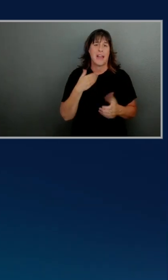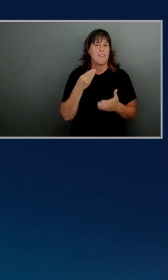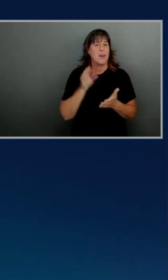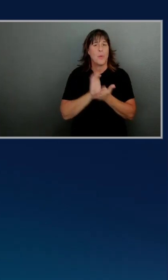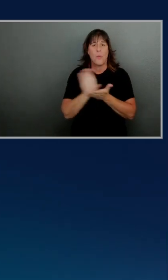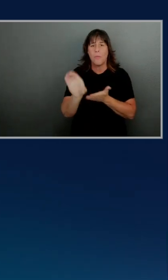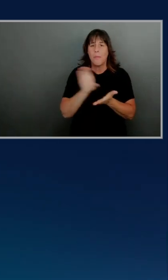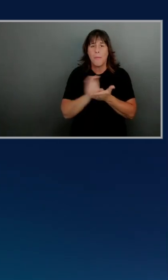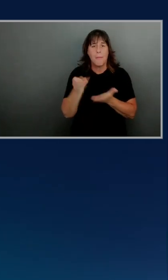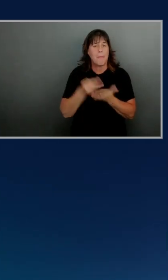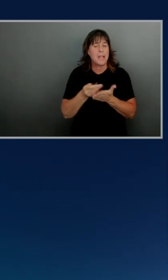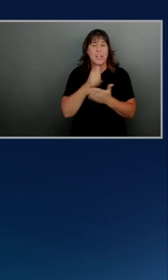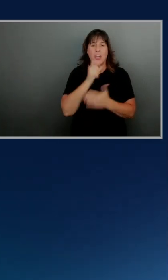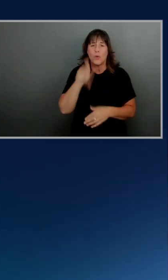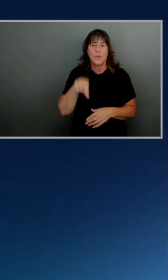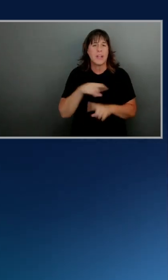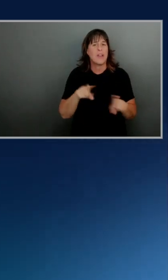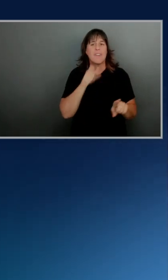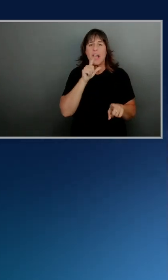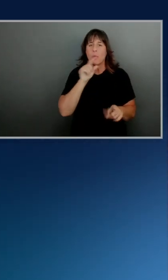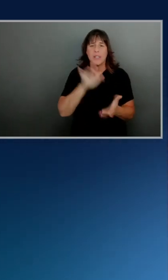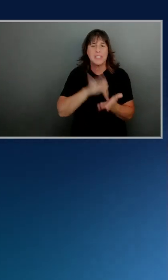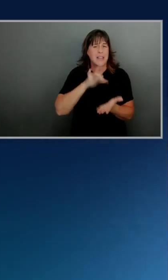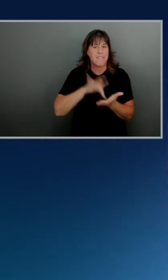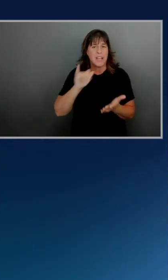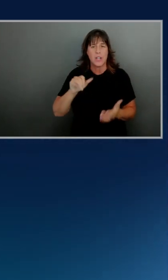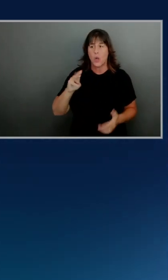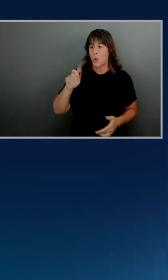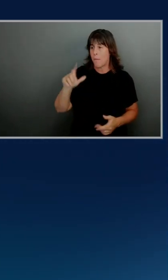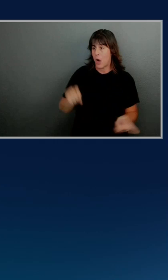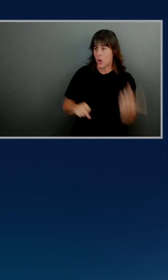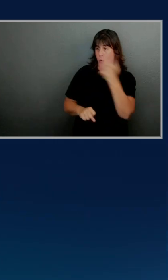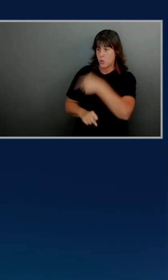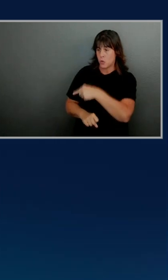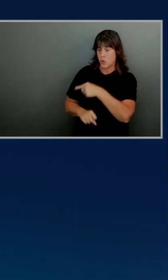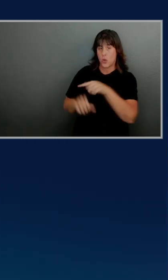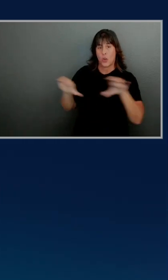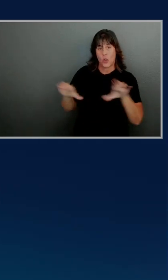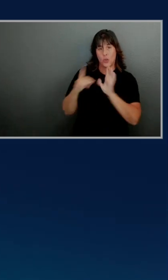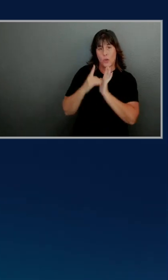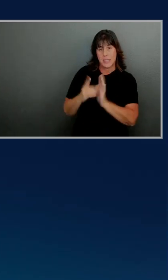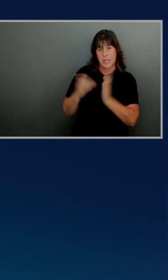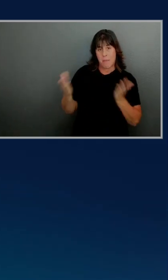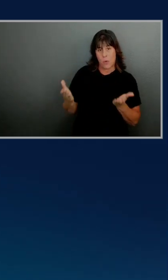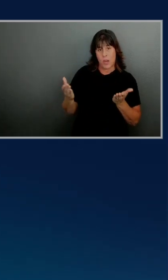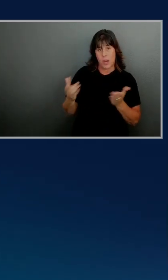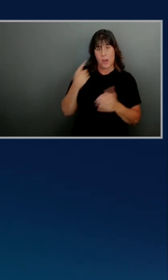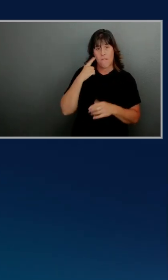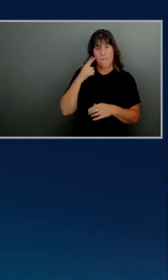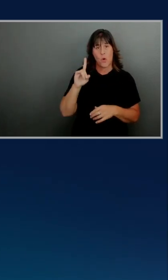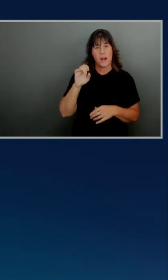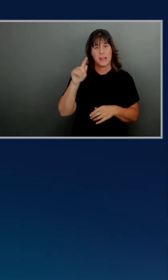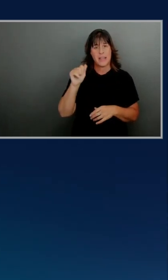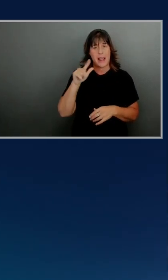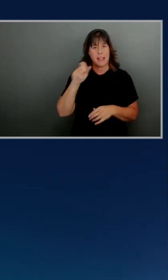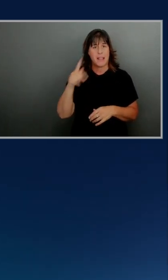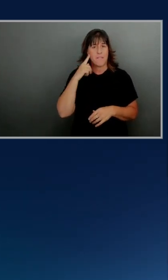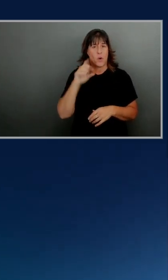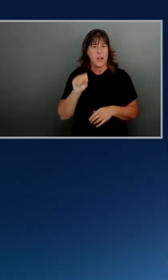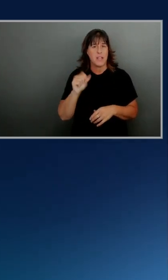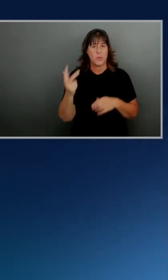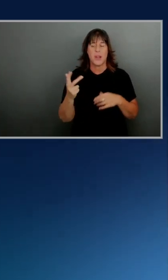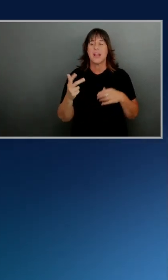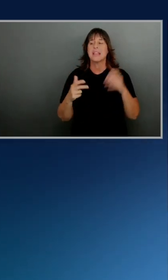if you are not taking advantage of that. So Marcos, you're going to take us through a demo here of taking a data lake on S3 and